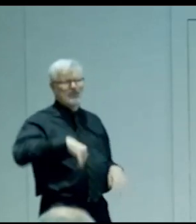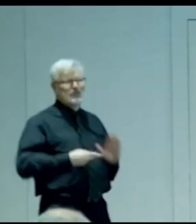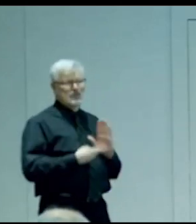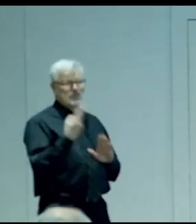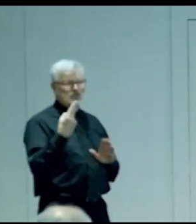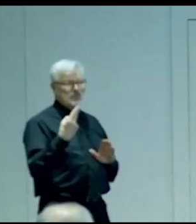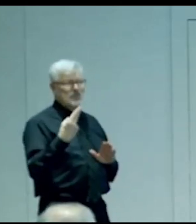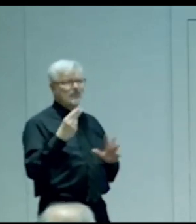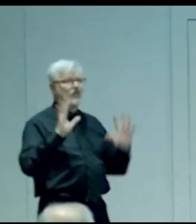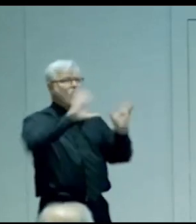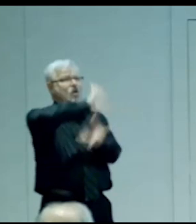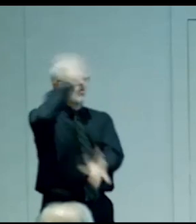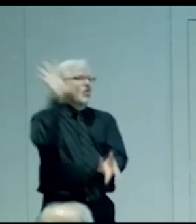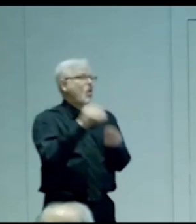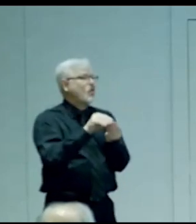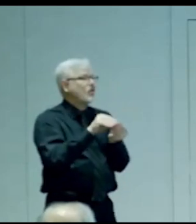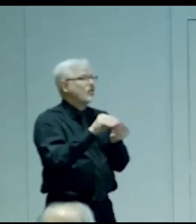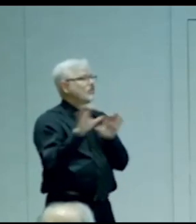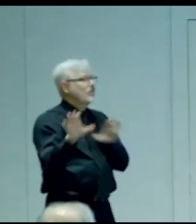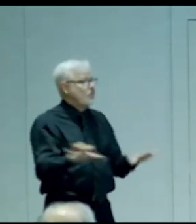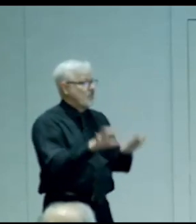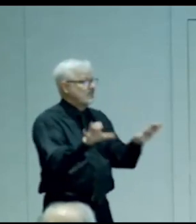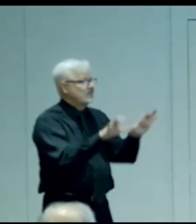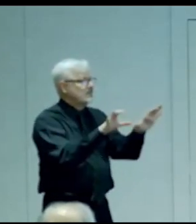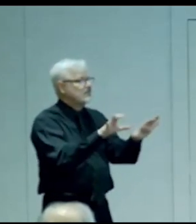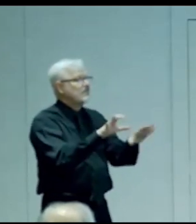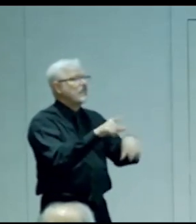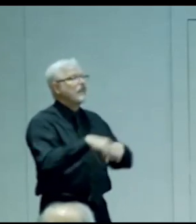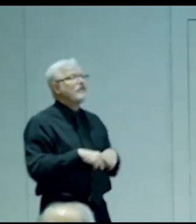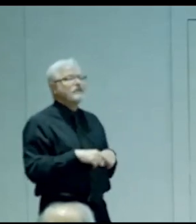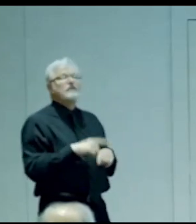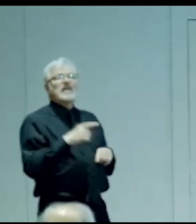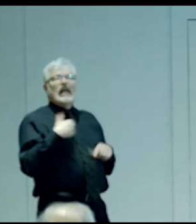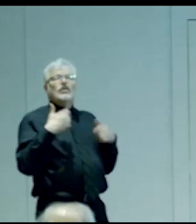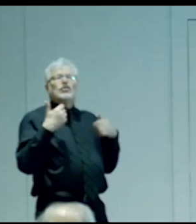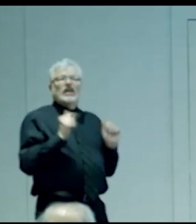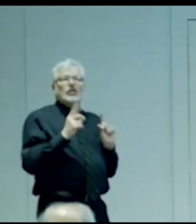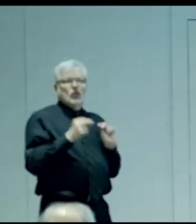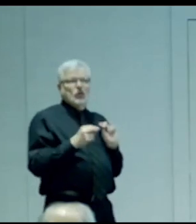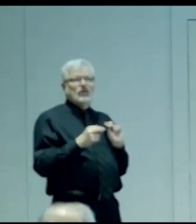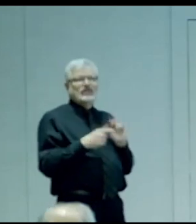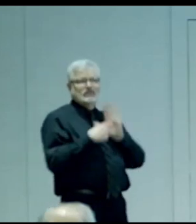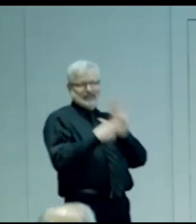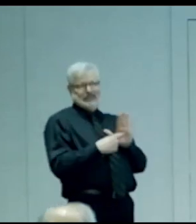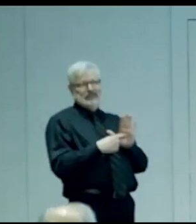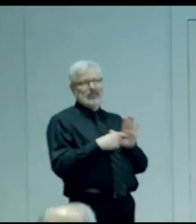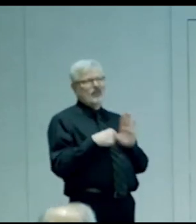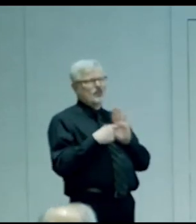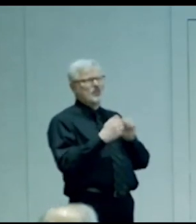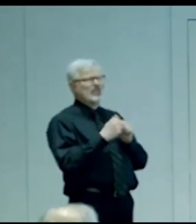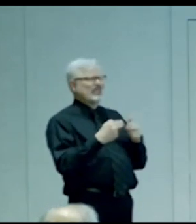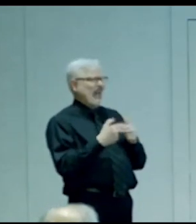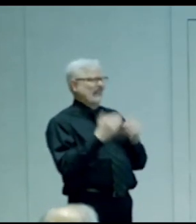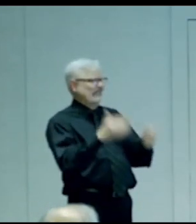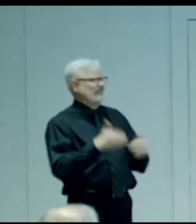for total performance, but what I want to do in this study and share with you, as the next slide